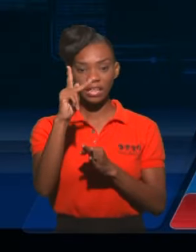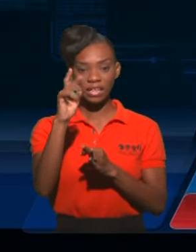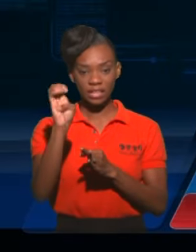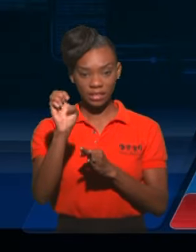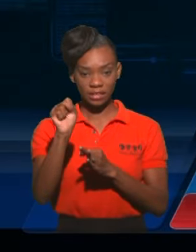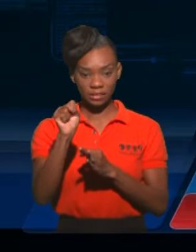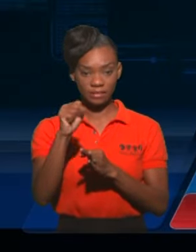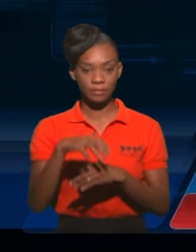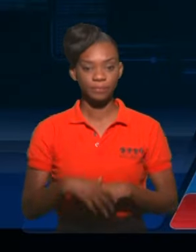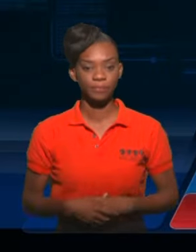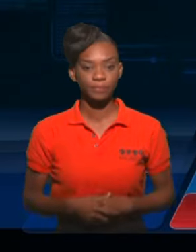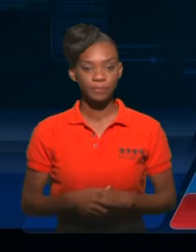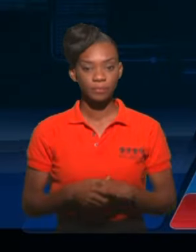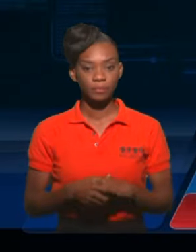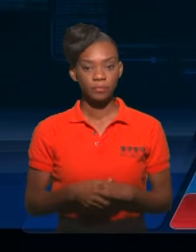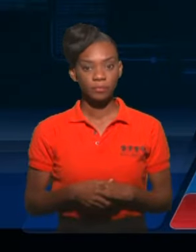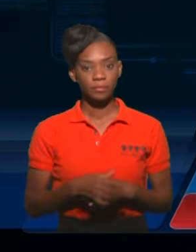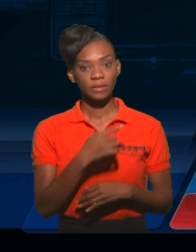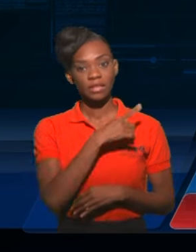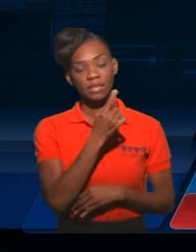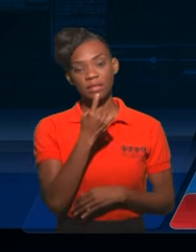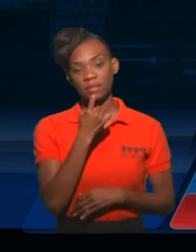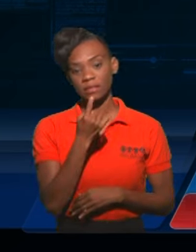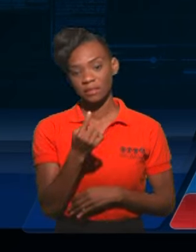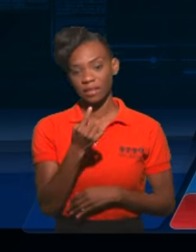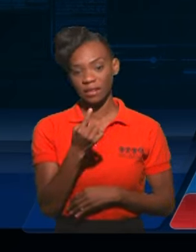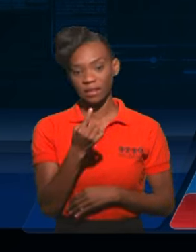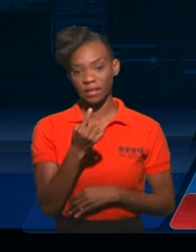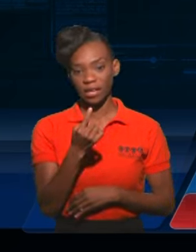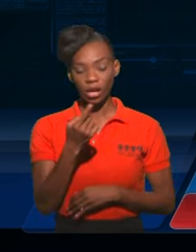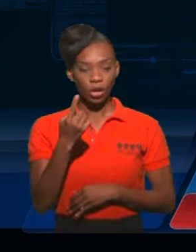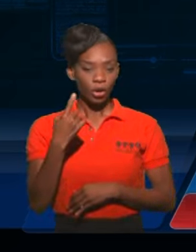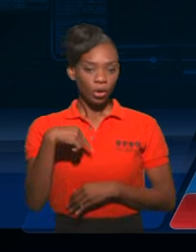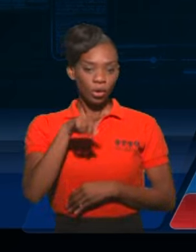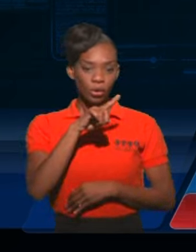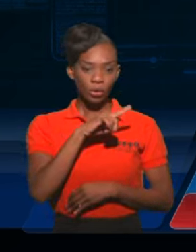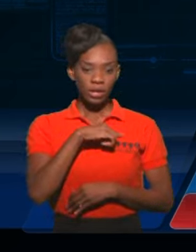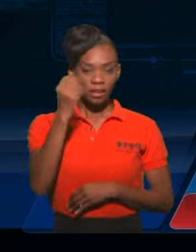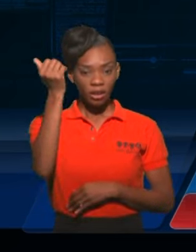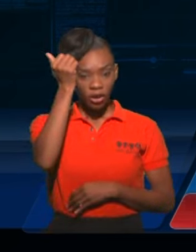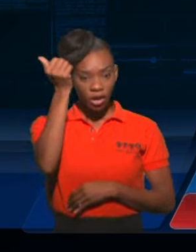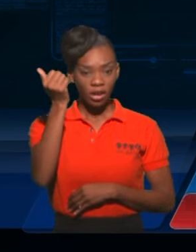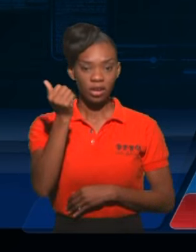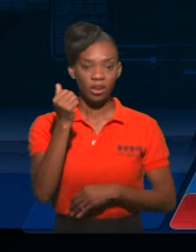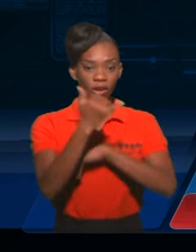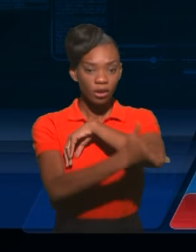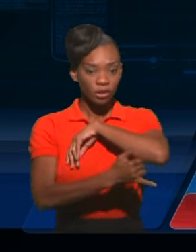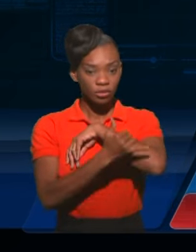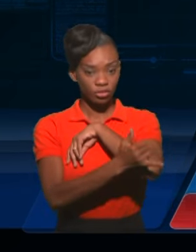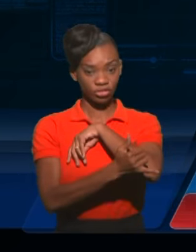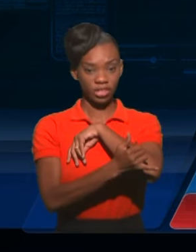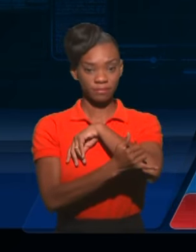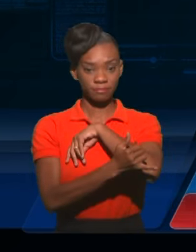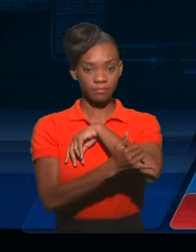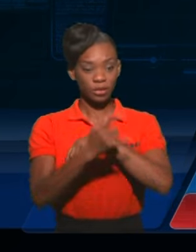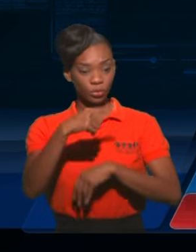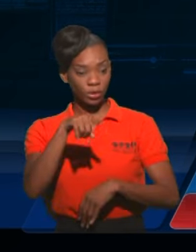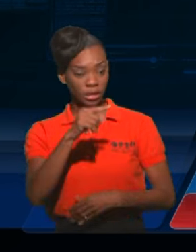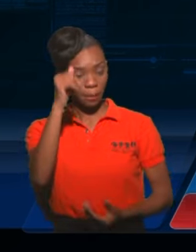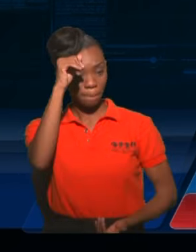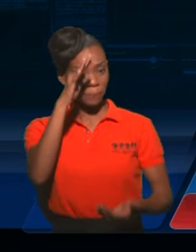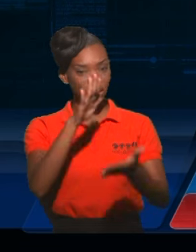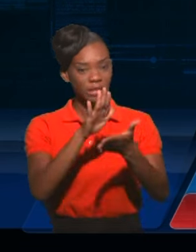have fooled the country, or rather attempted to fool the country into believing that the current difficulties that are